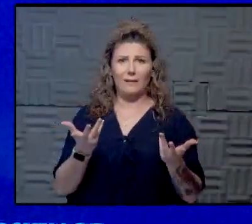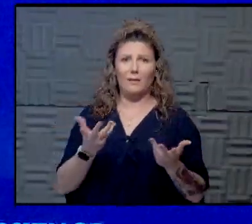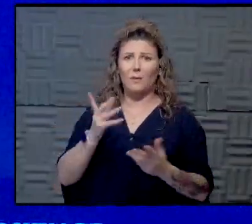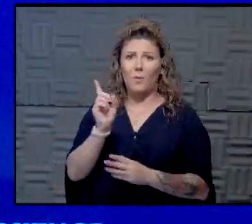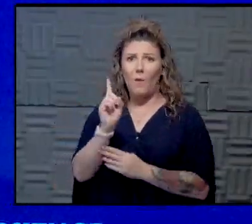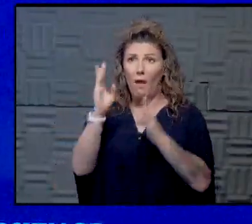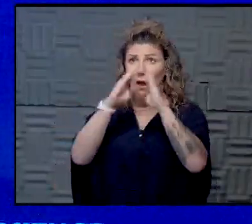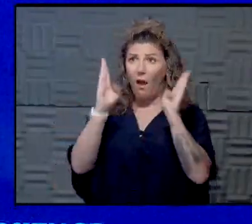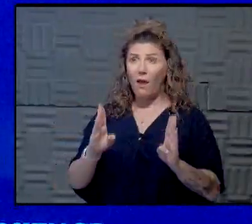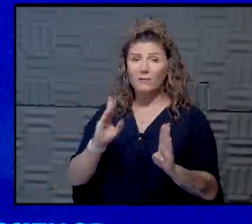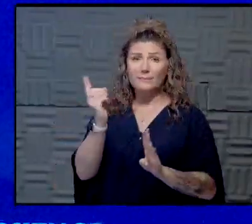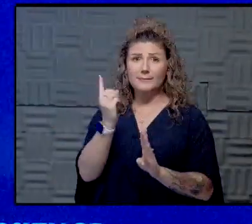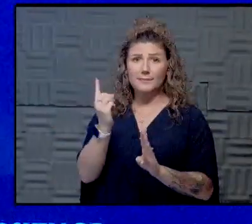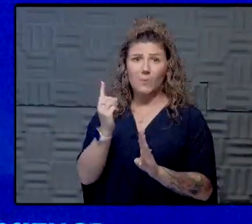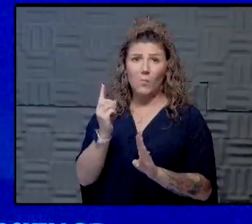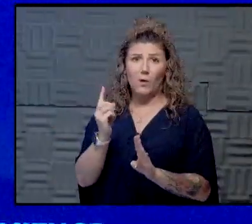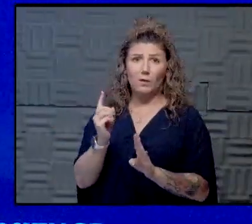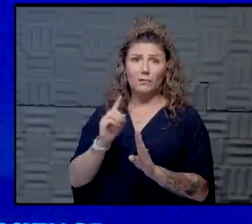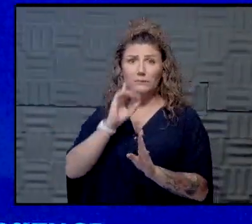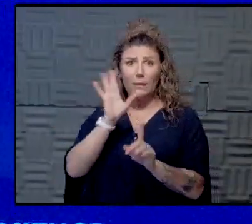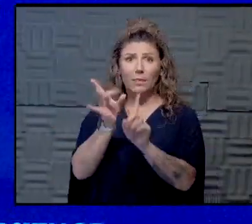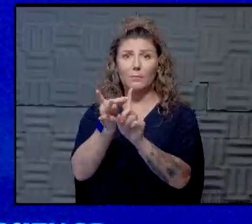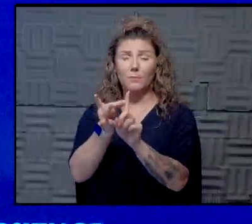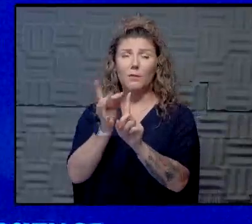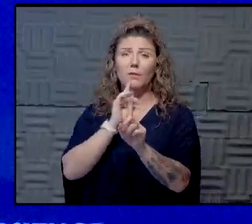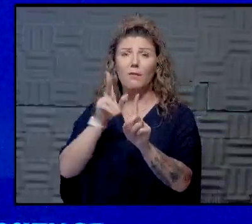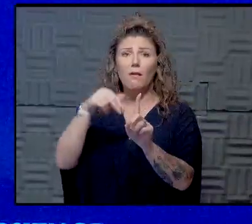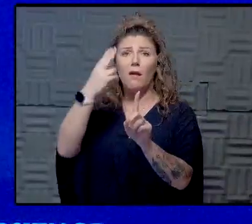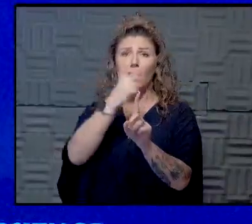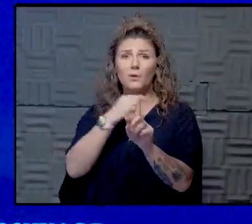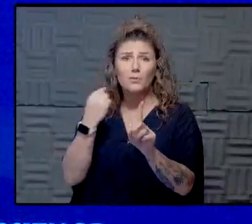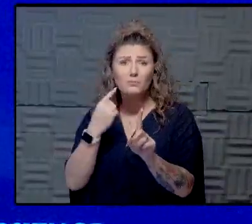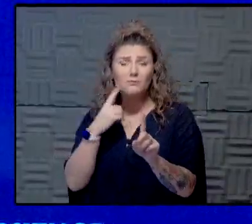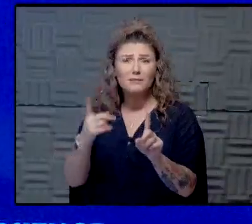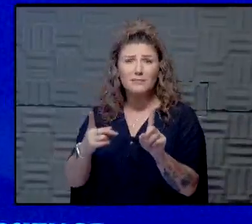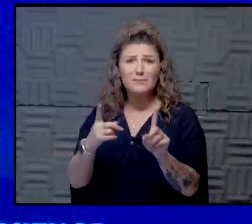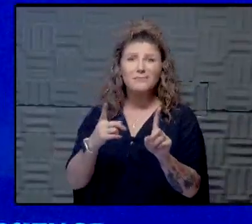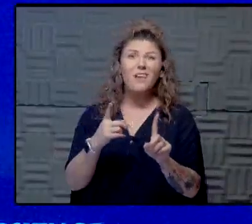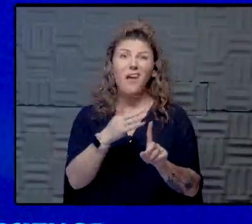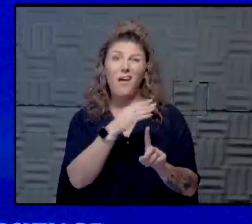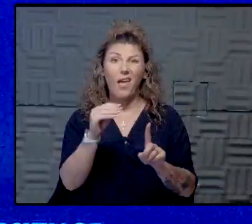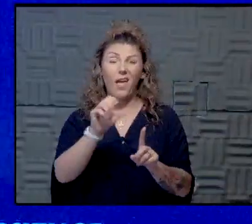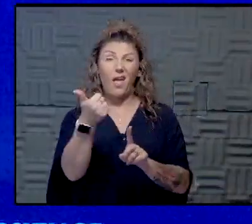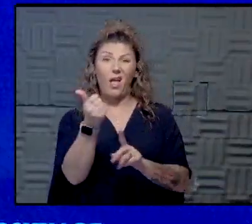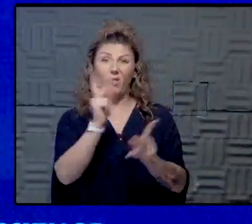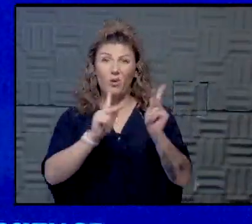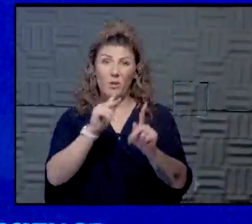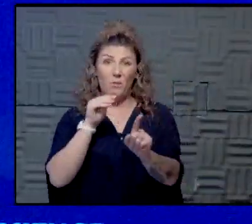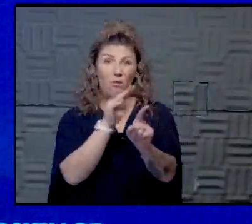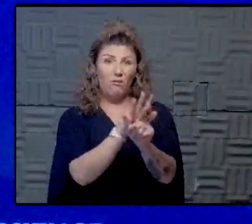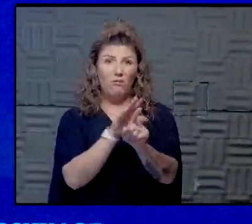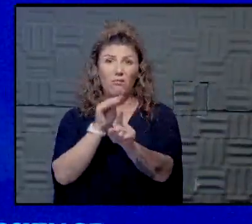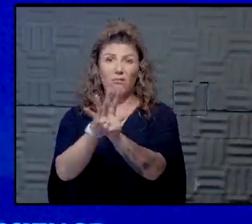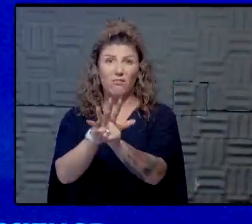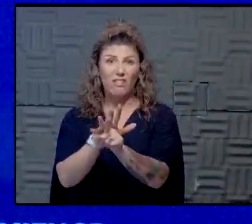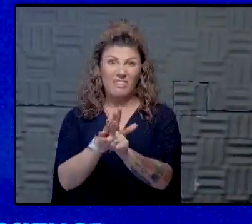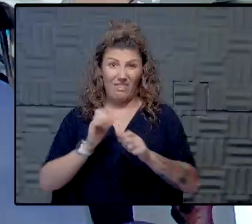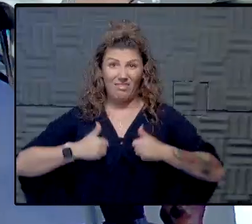is infected has a higher rate of getting the other people in that household infected as